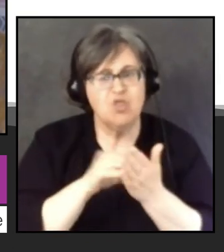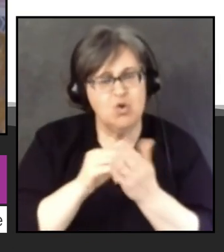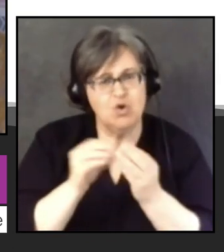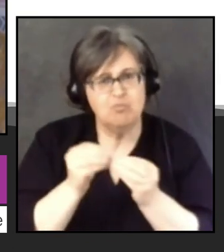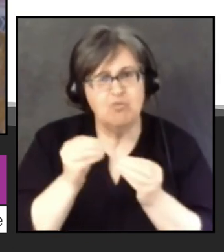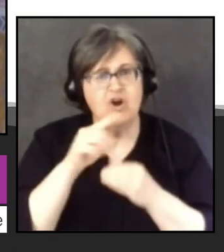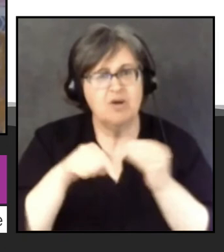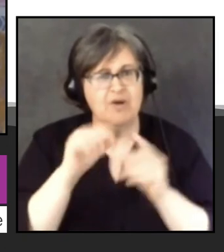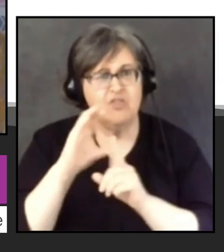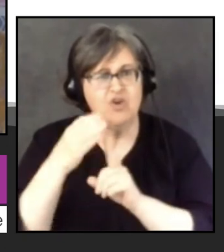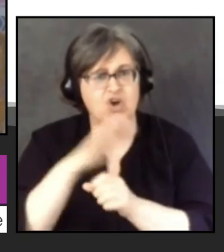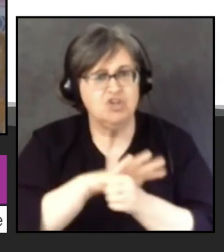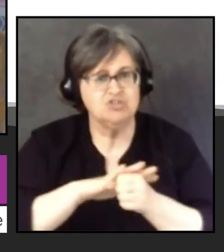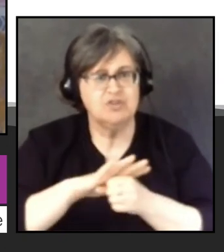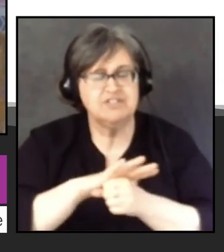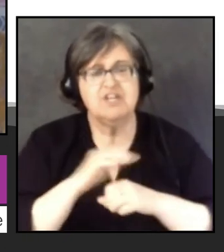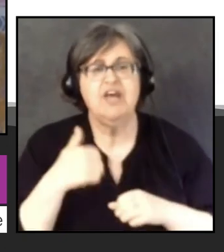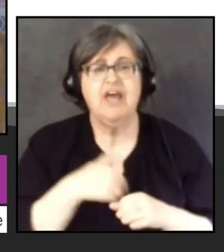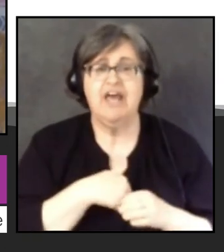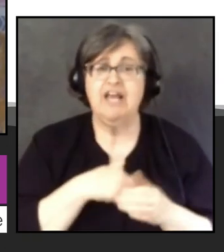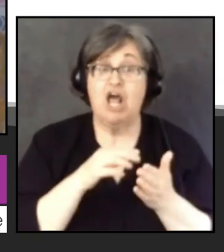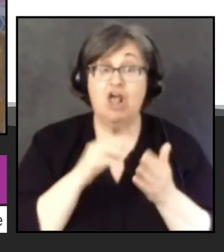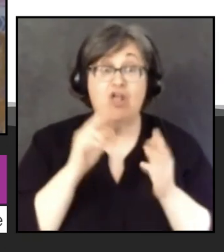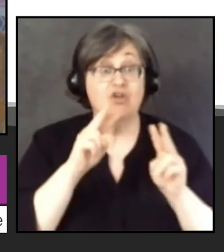we've learned for future and personal projects.